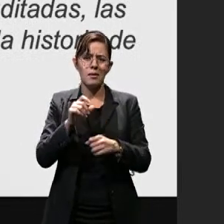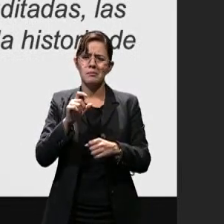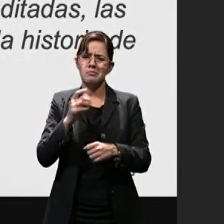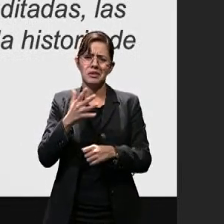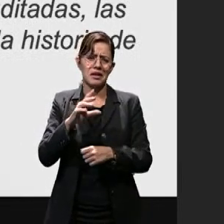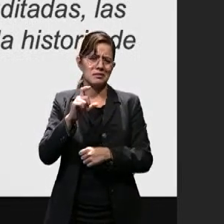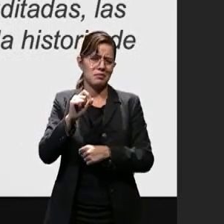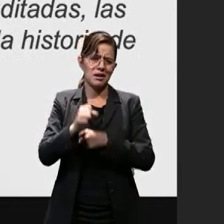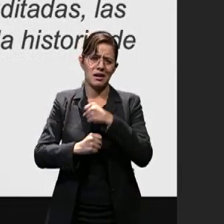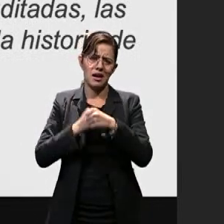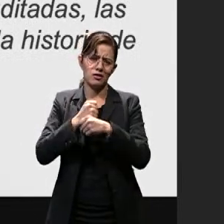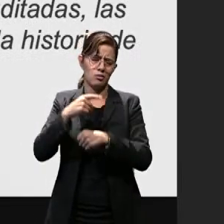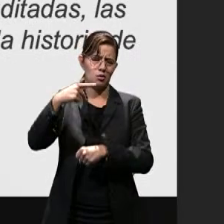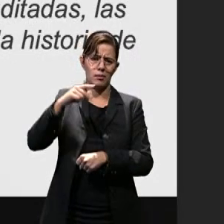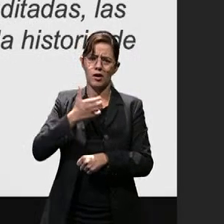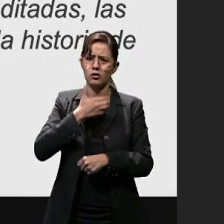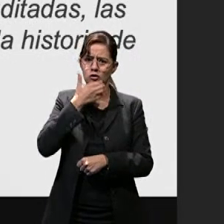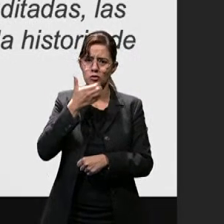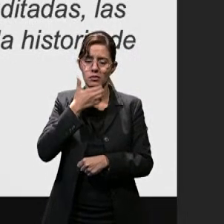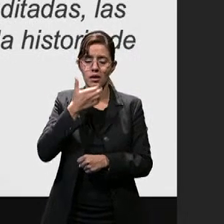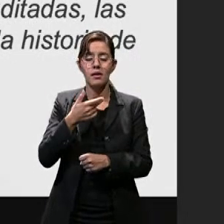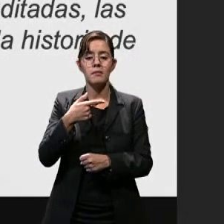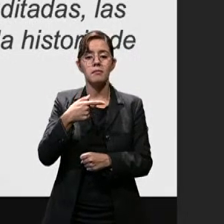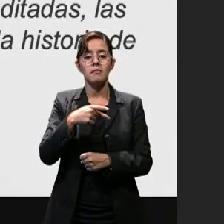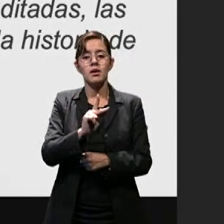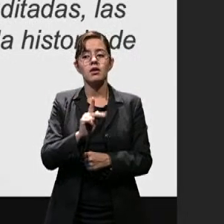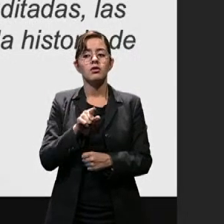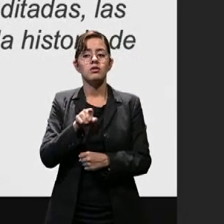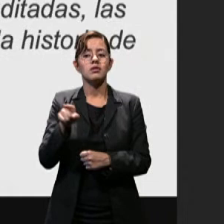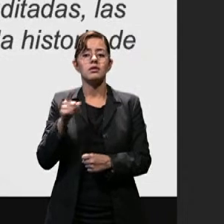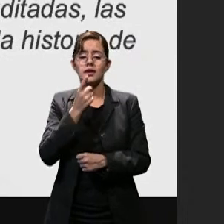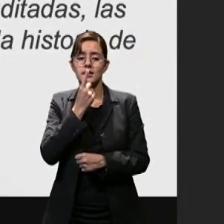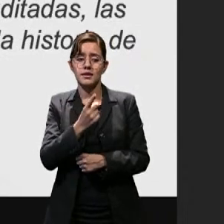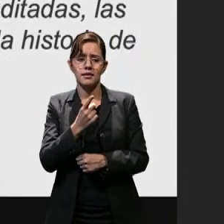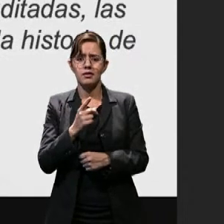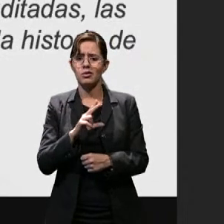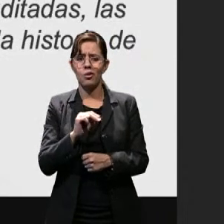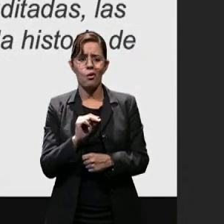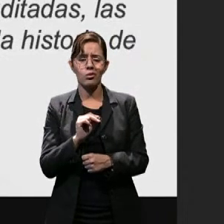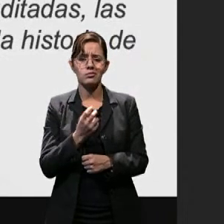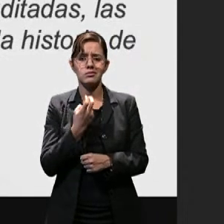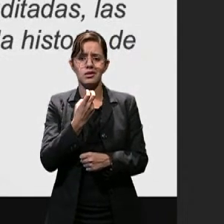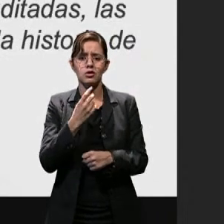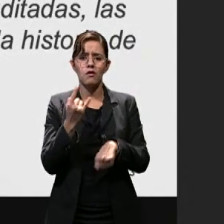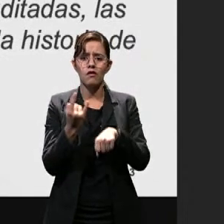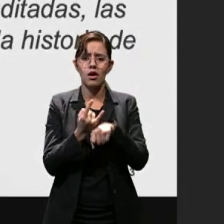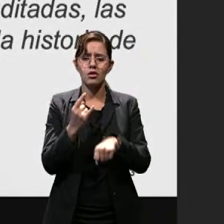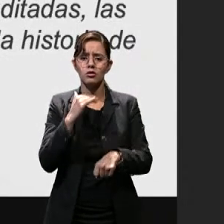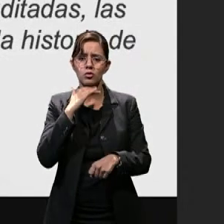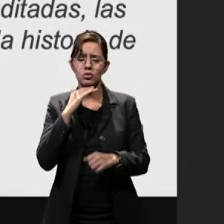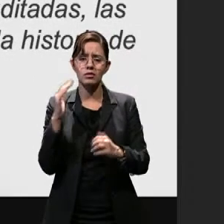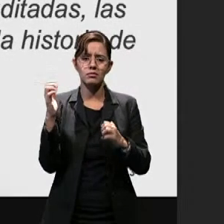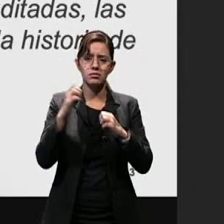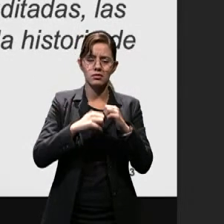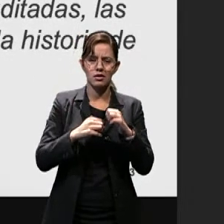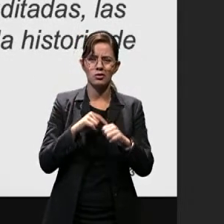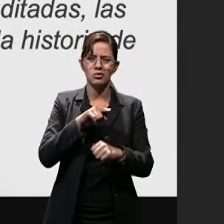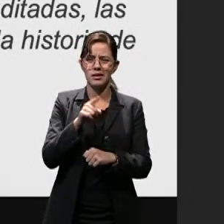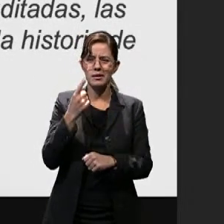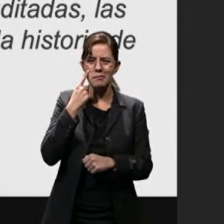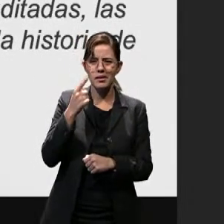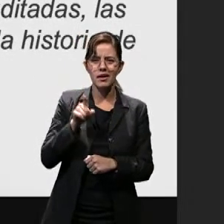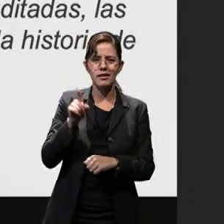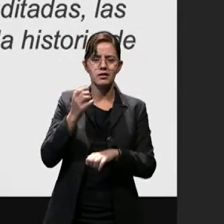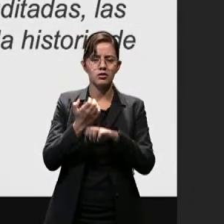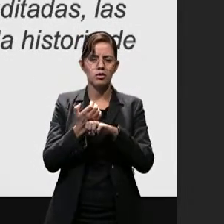the United States was the most secure, the most audited, the most observed, the most transparent, and it was the